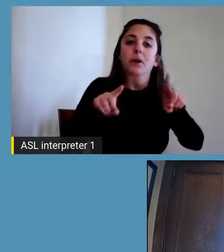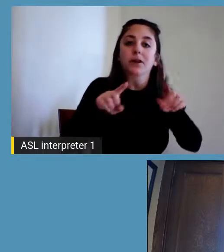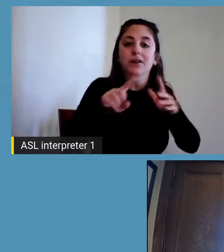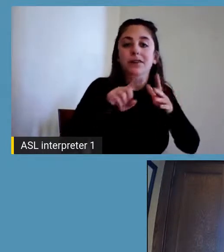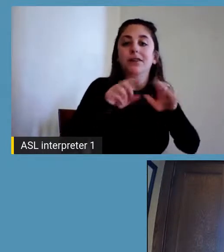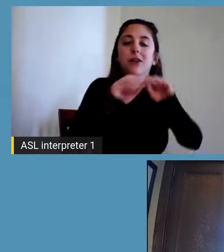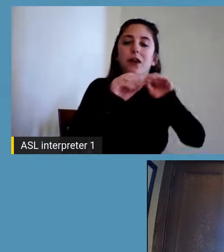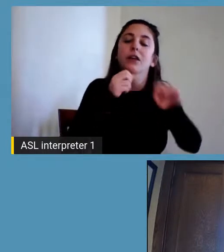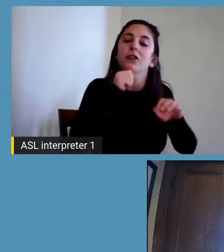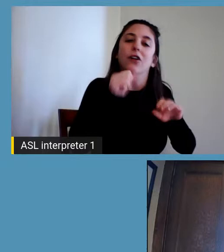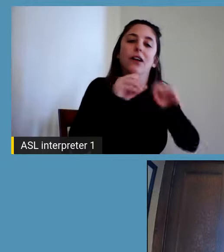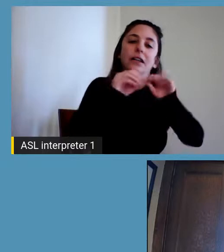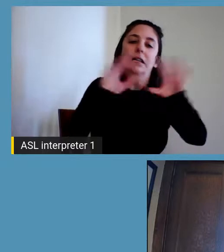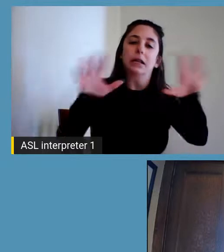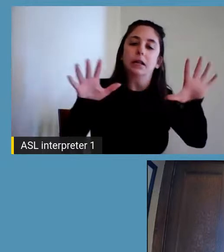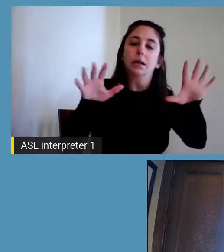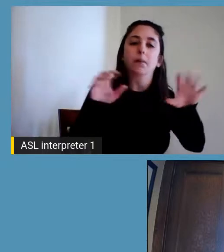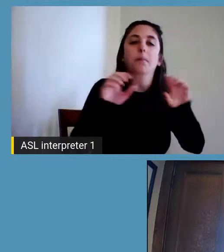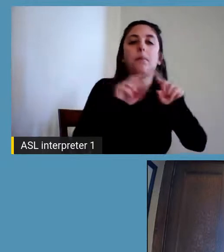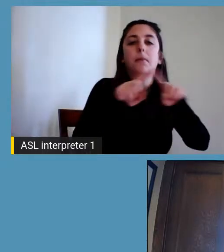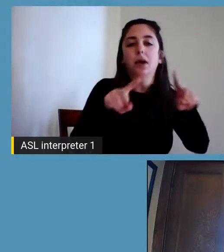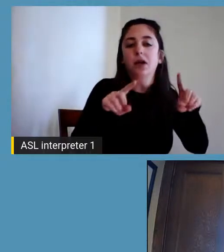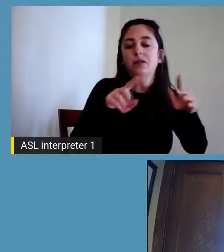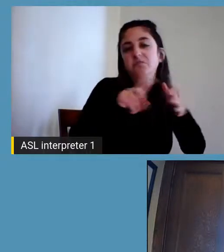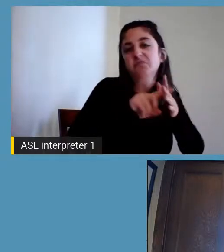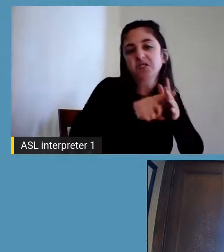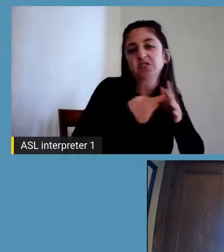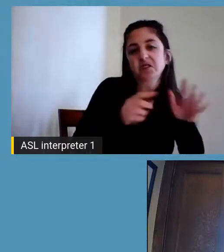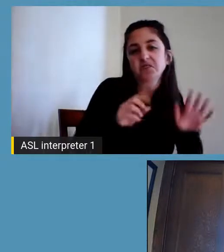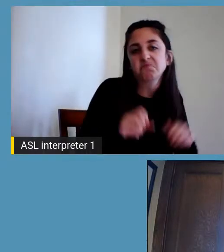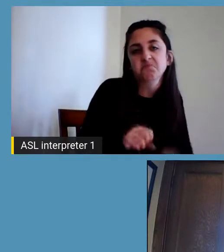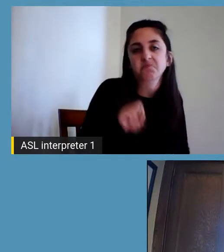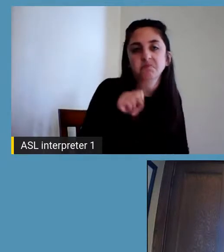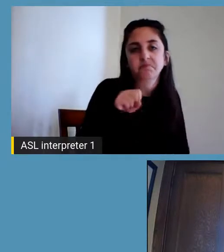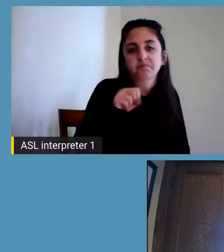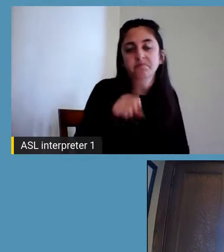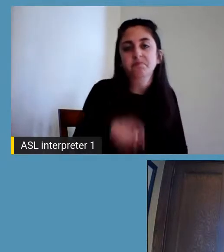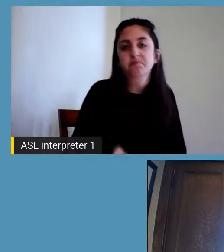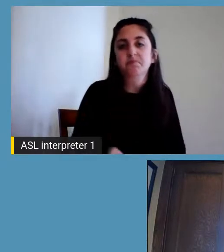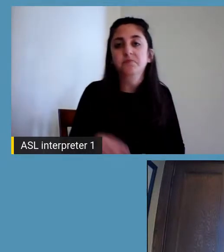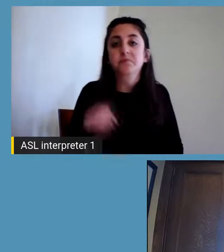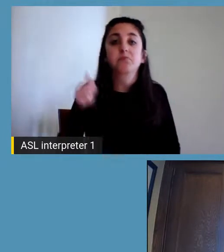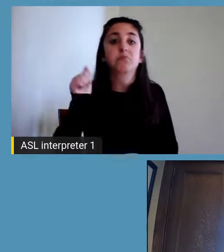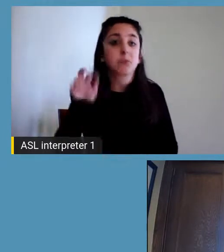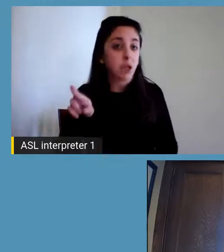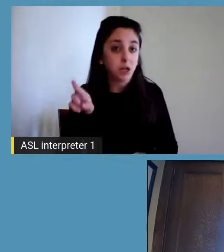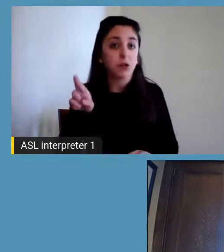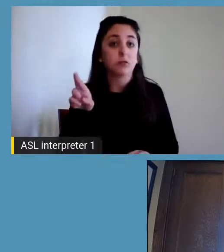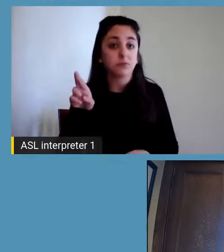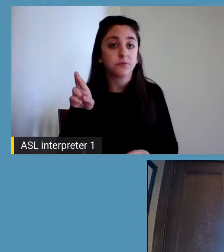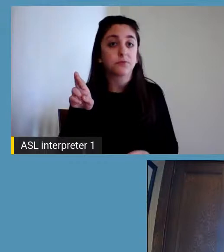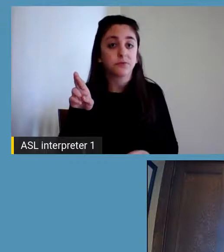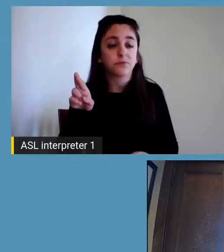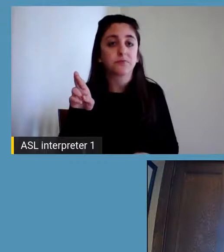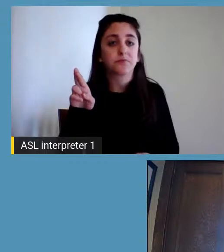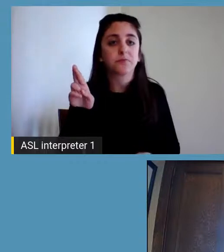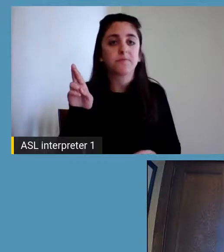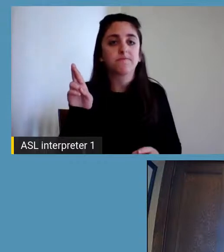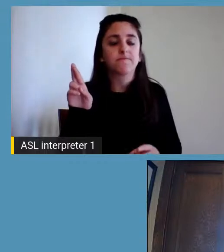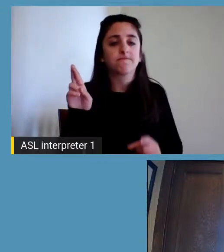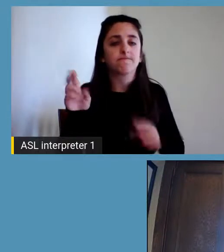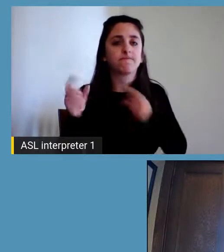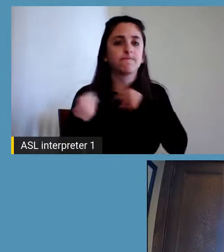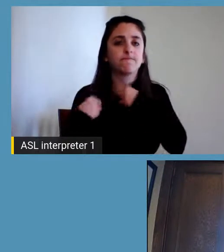be. And the company that I'm working with that does the AR, Sella AR, they have done a lot of work